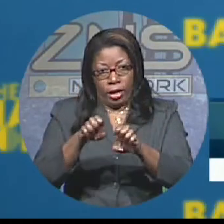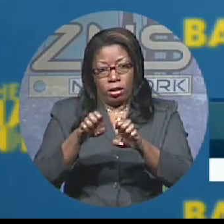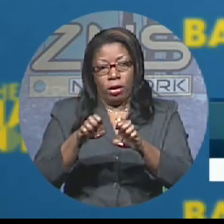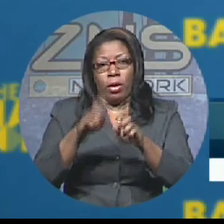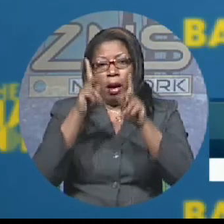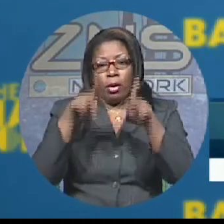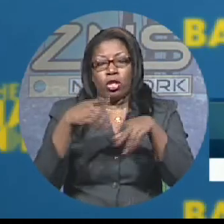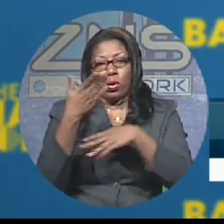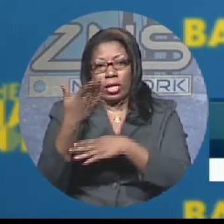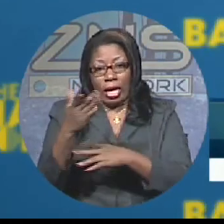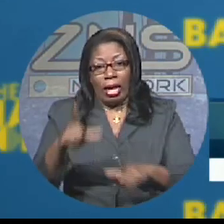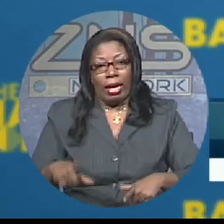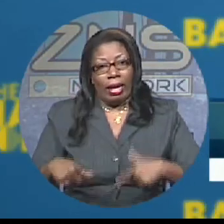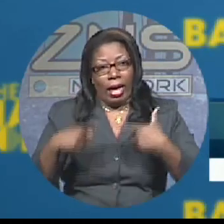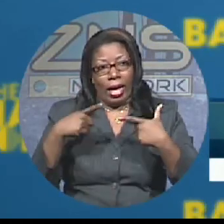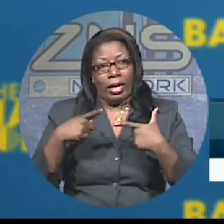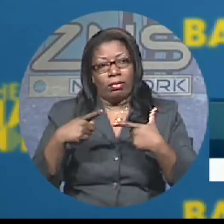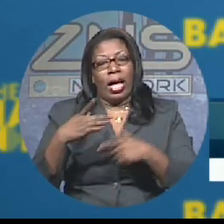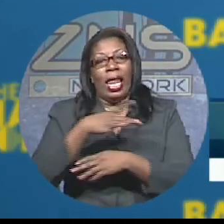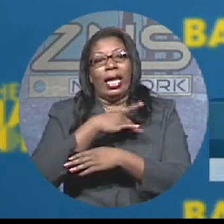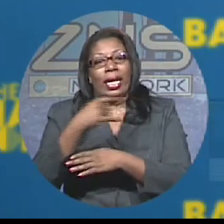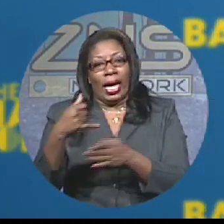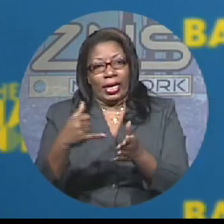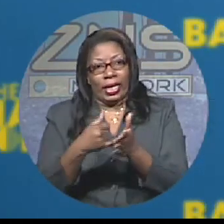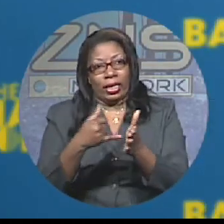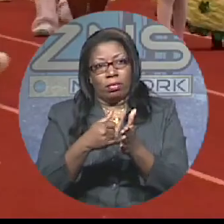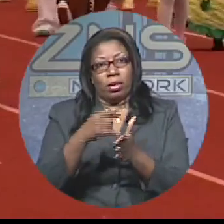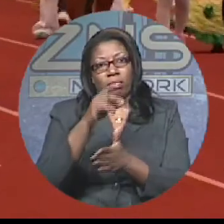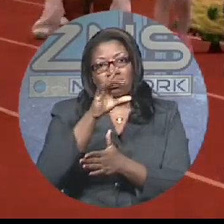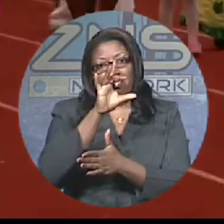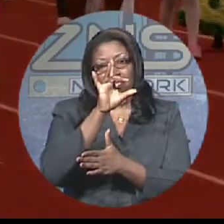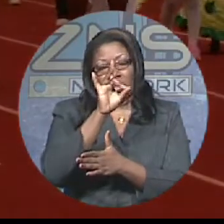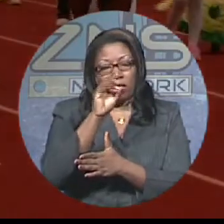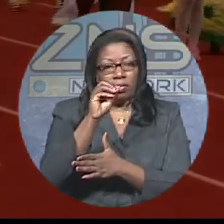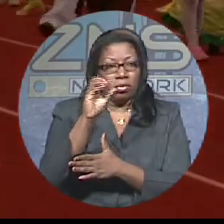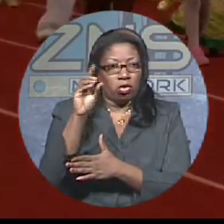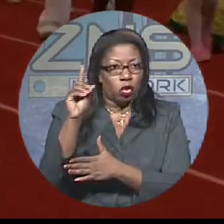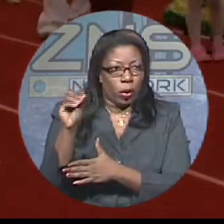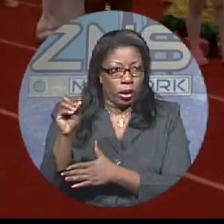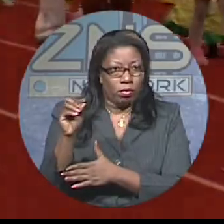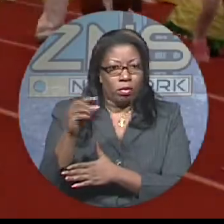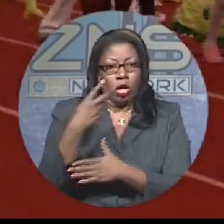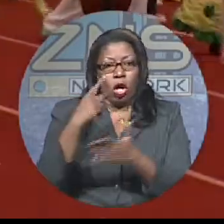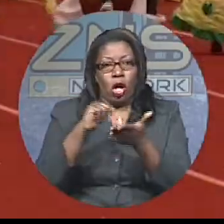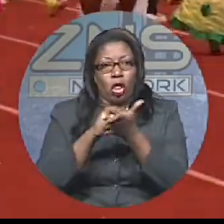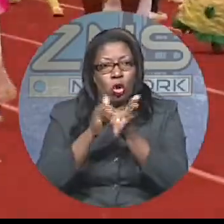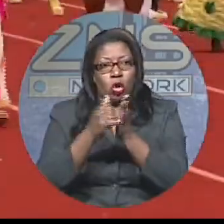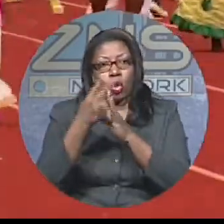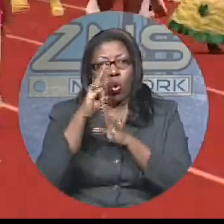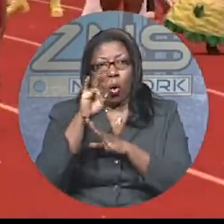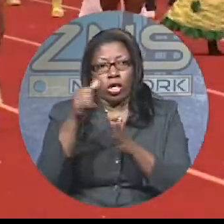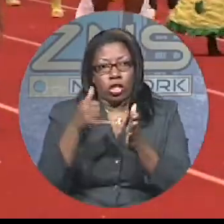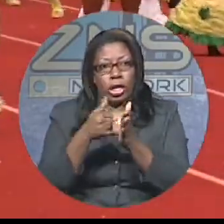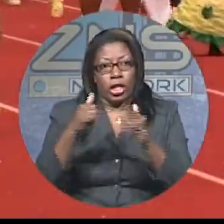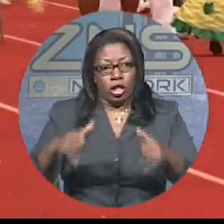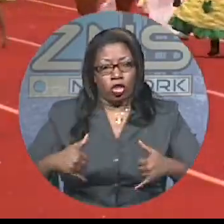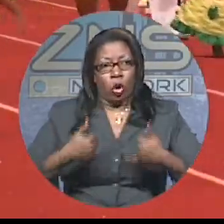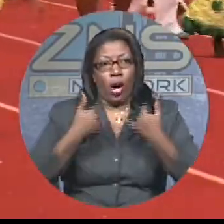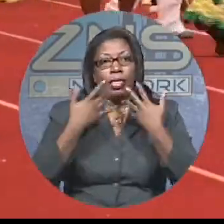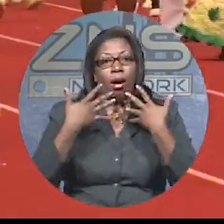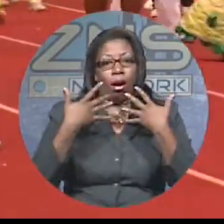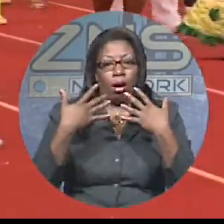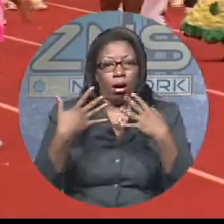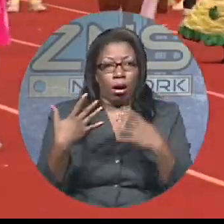live seemed to like it about 80 to 20. Those who watched on television enjoyed the color,